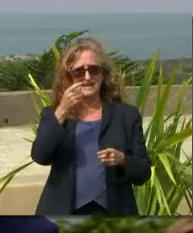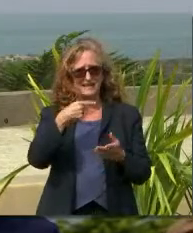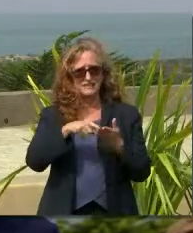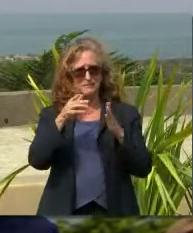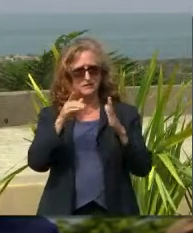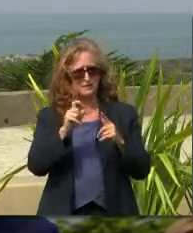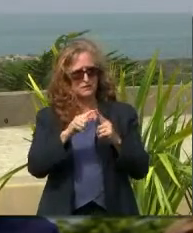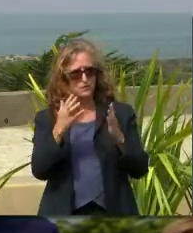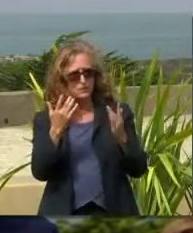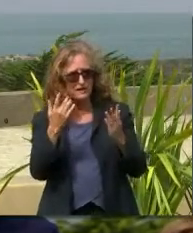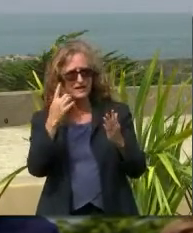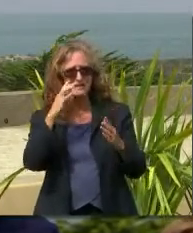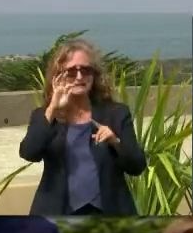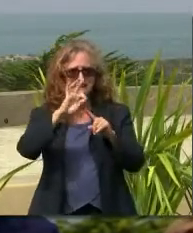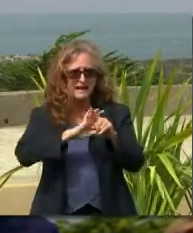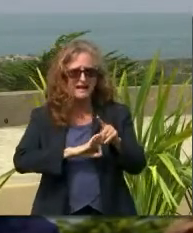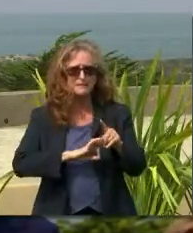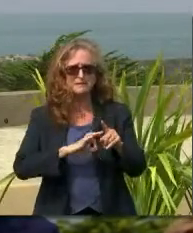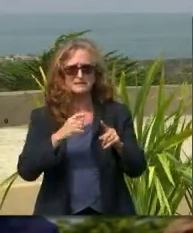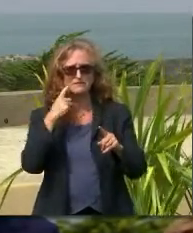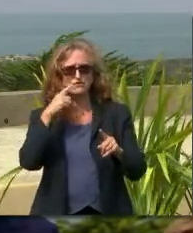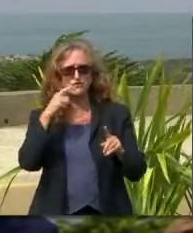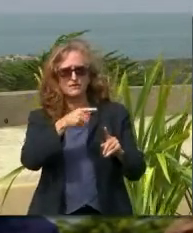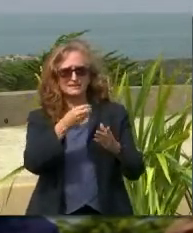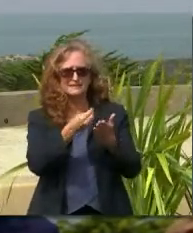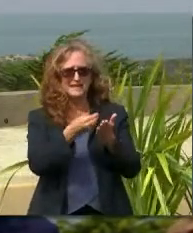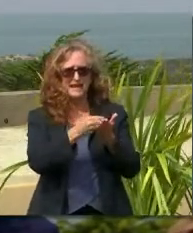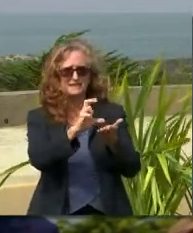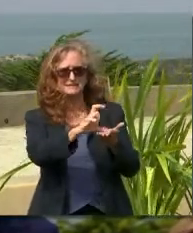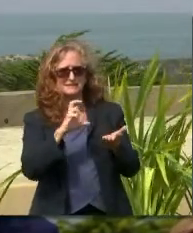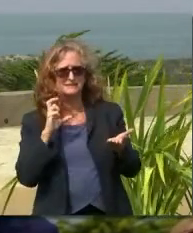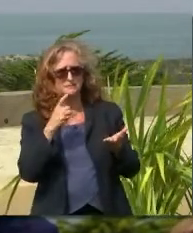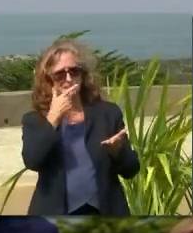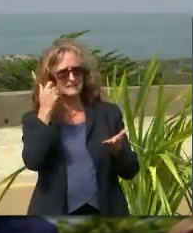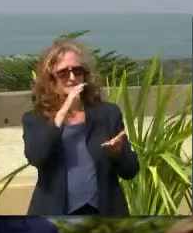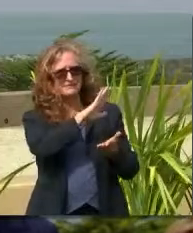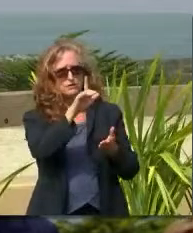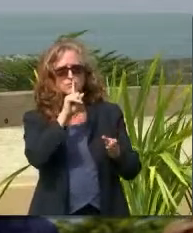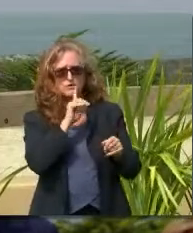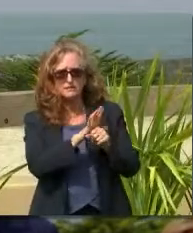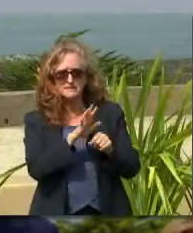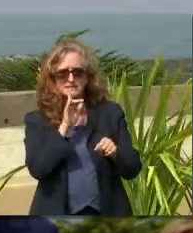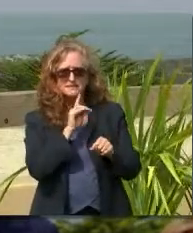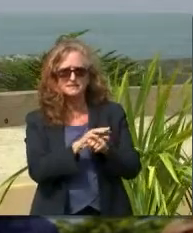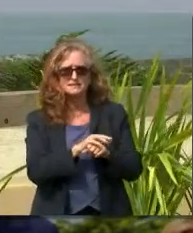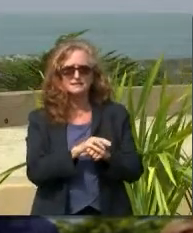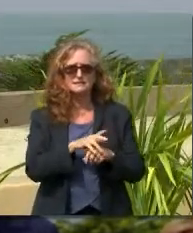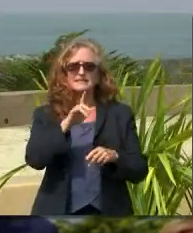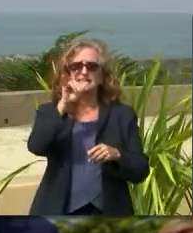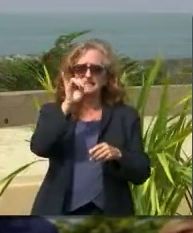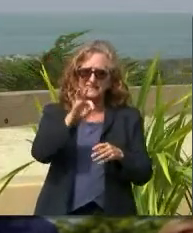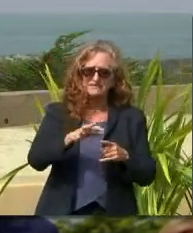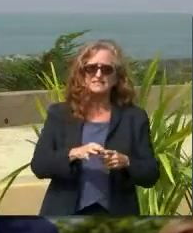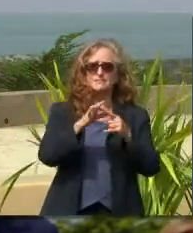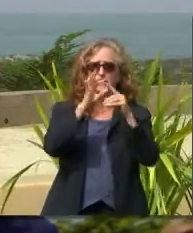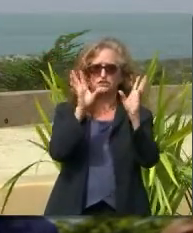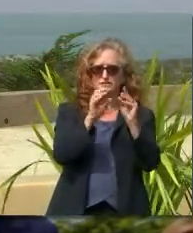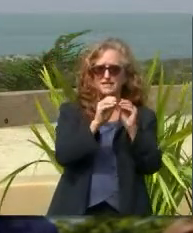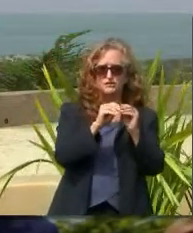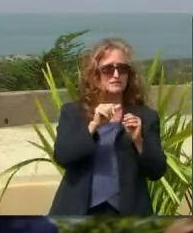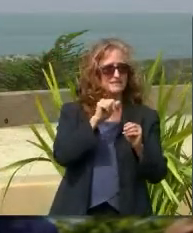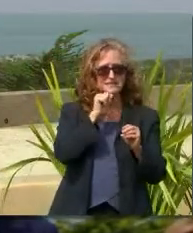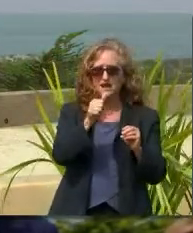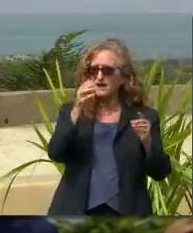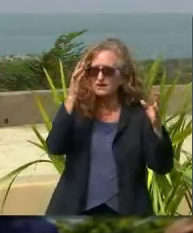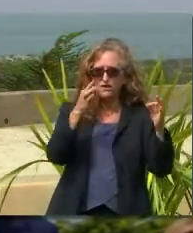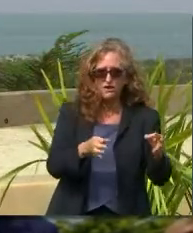because of, promises made early on this year. So what's your message to those who, if a special session isn't called,